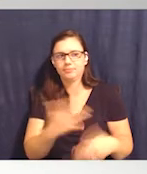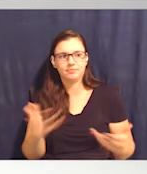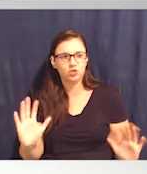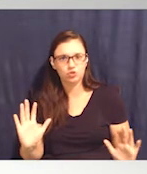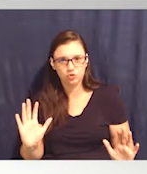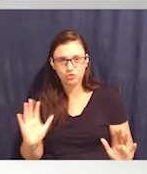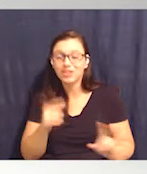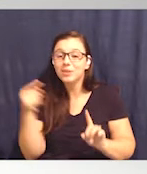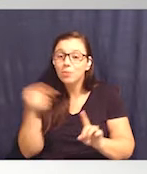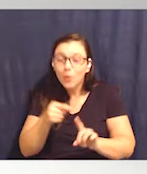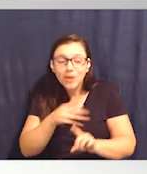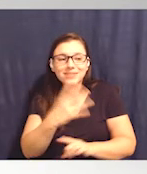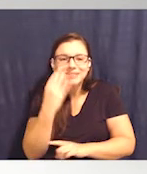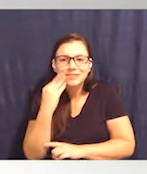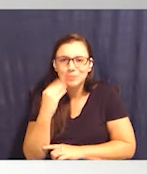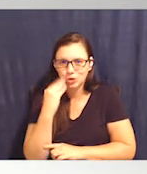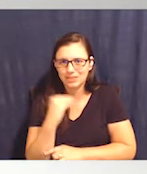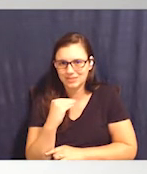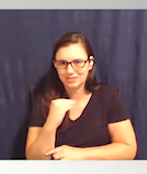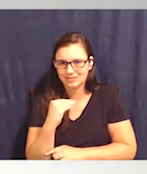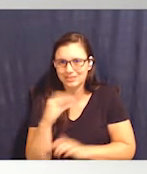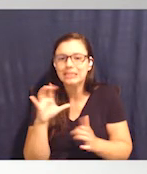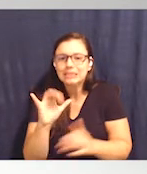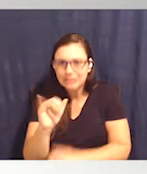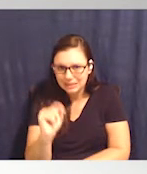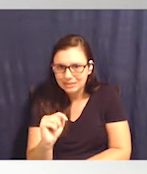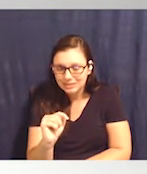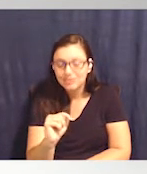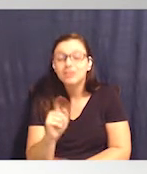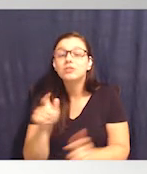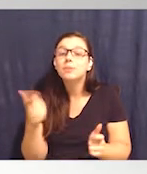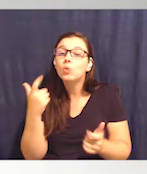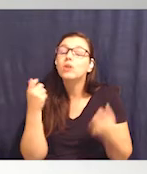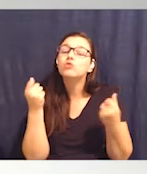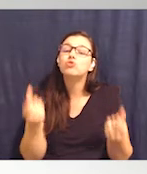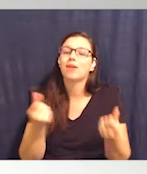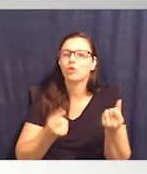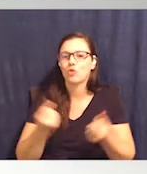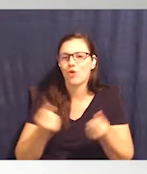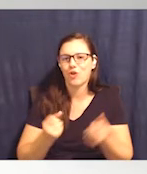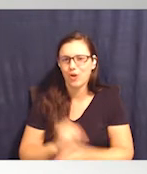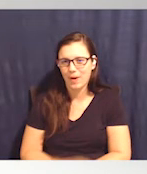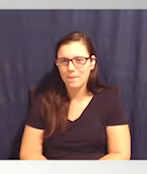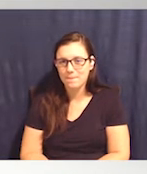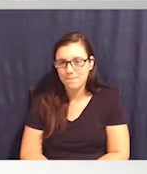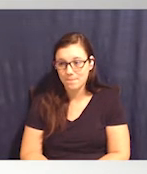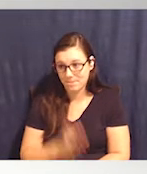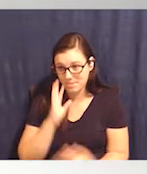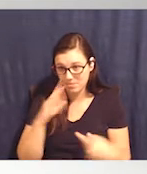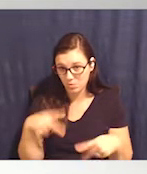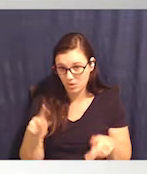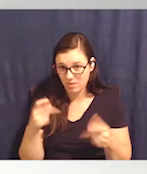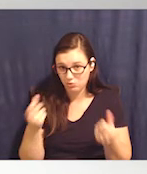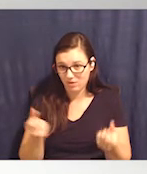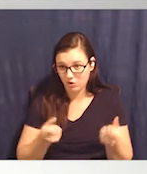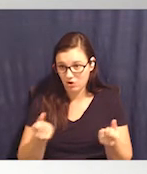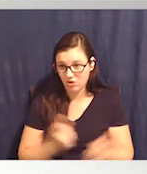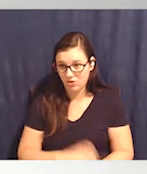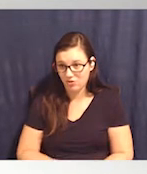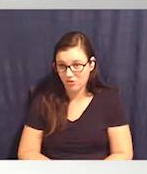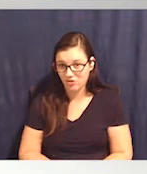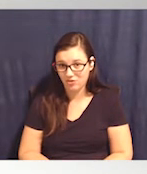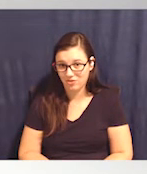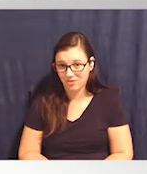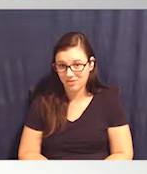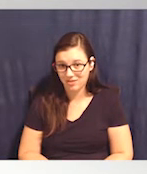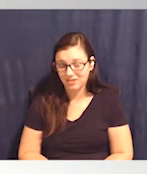throw the big one at you. Drive a car. Would you let him drive a car? Would you let your son try driving a car? I had hair when he